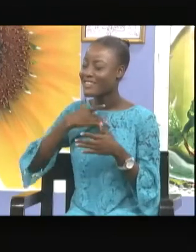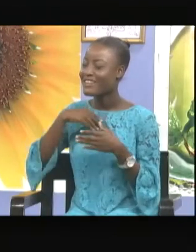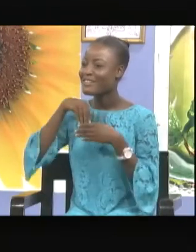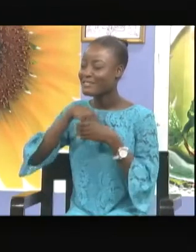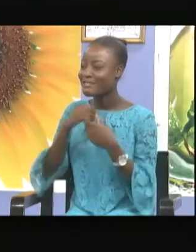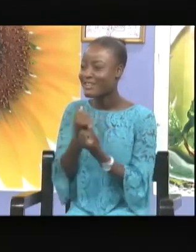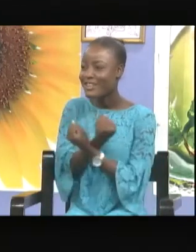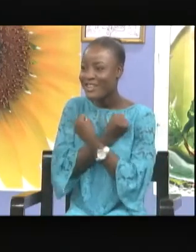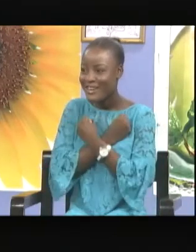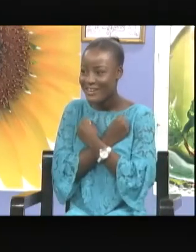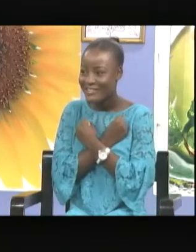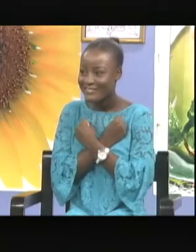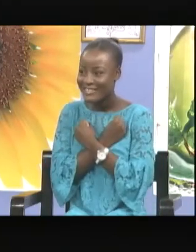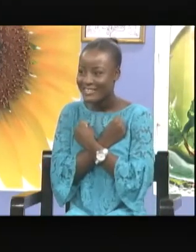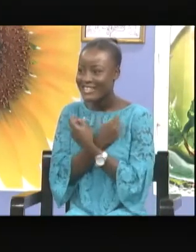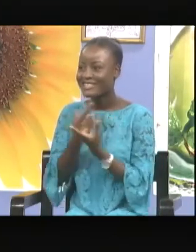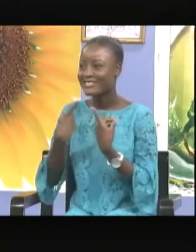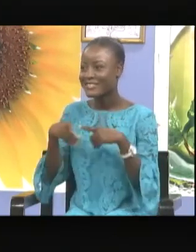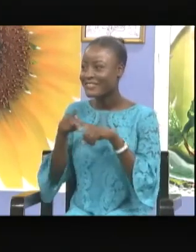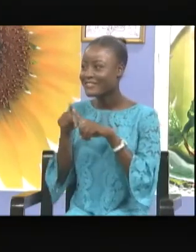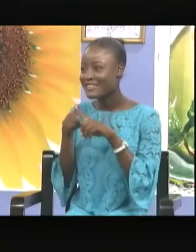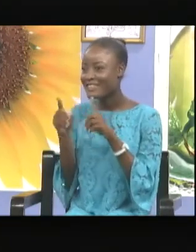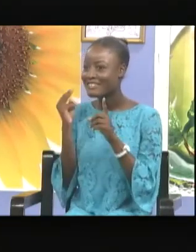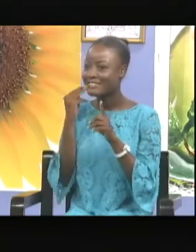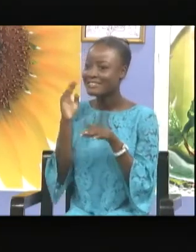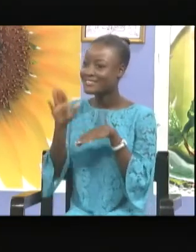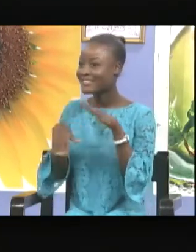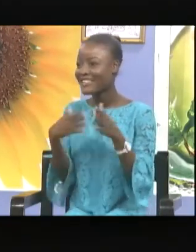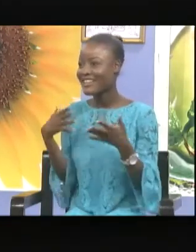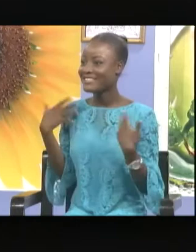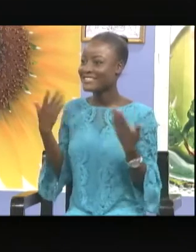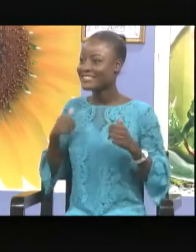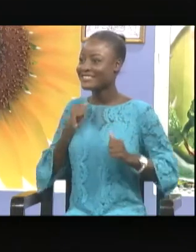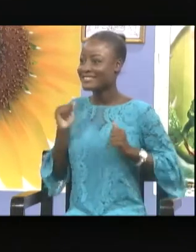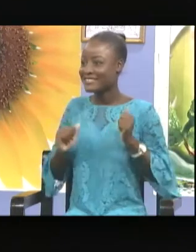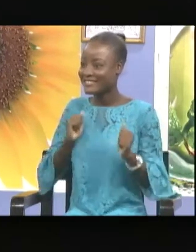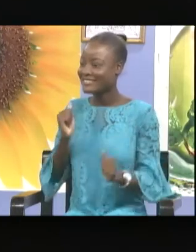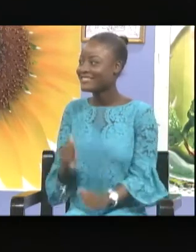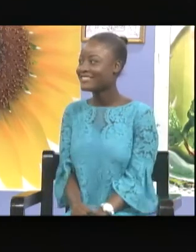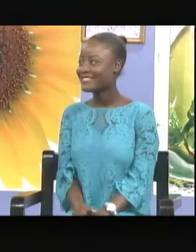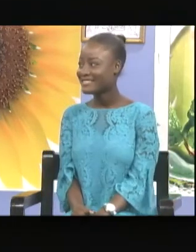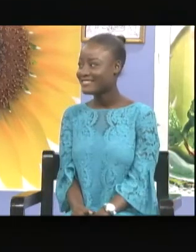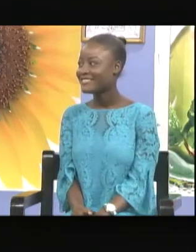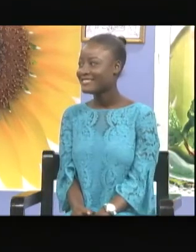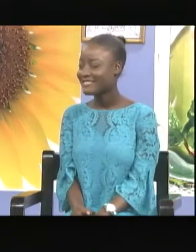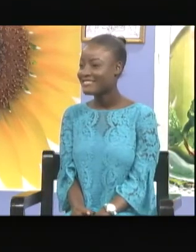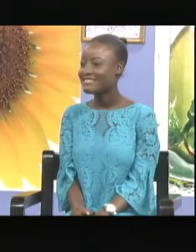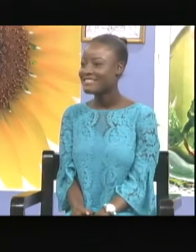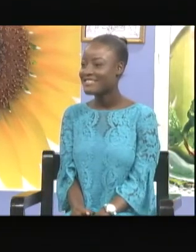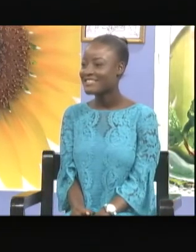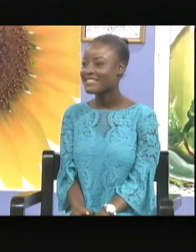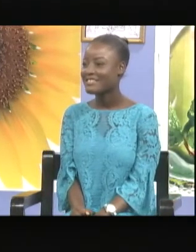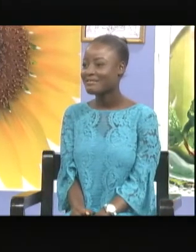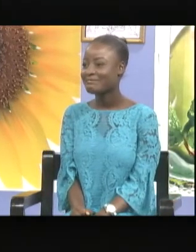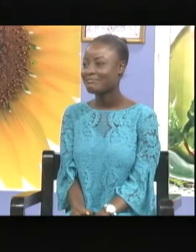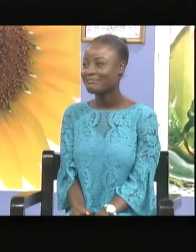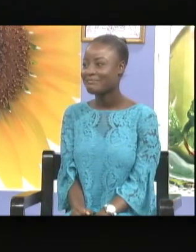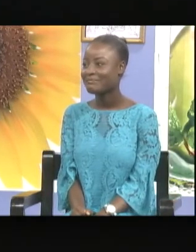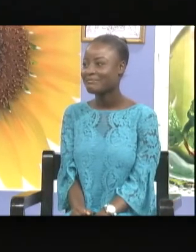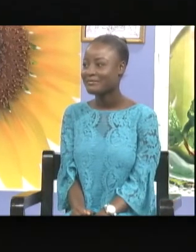excited. I feel loved. You know, I do different things and it's so exciting.